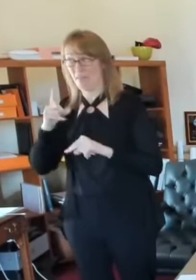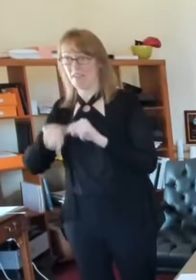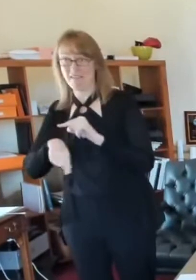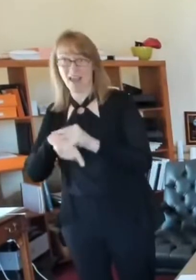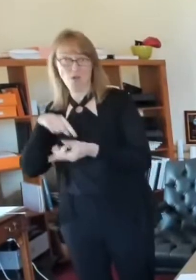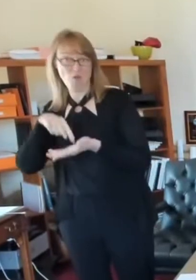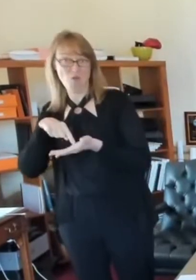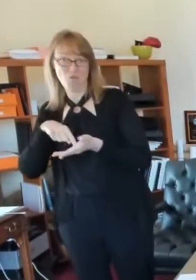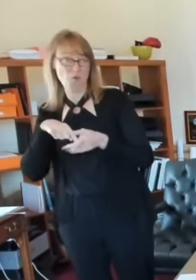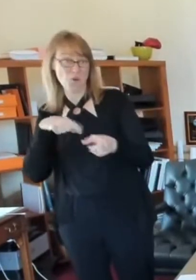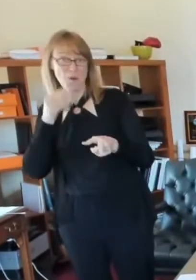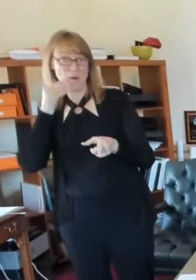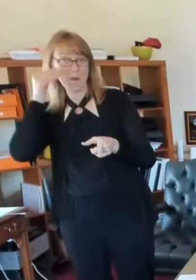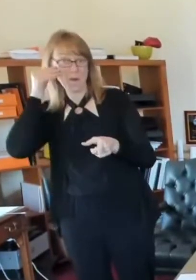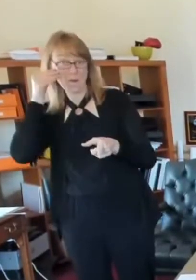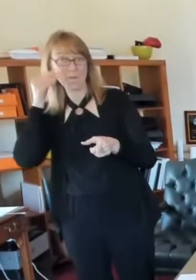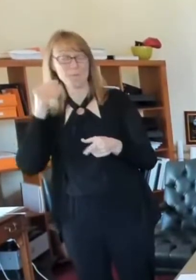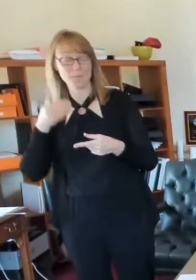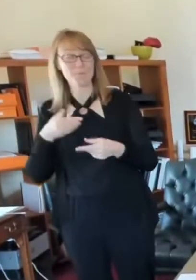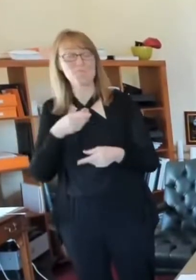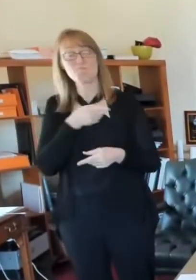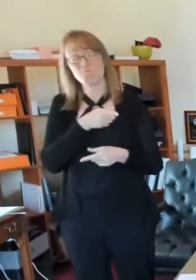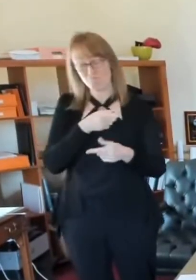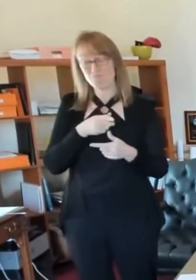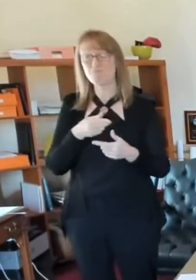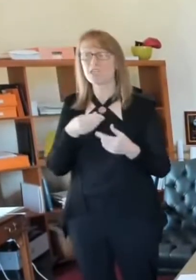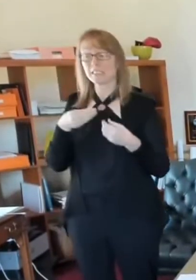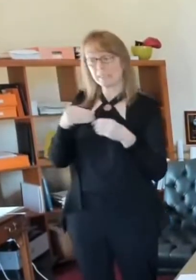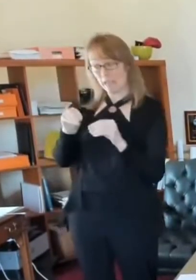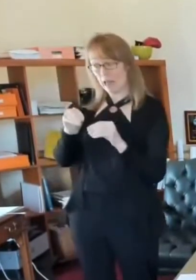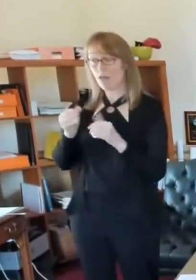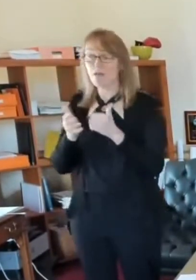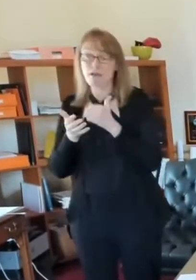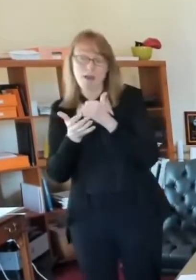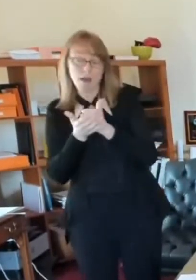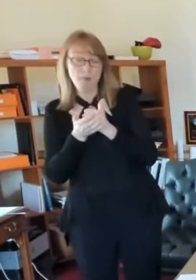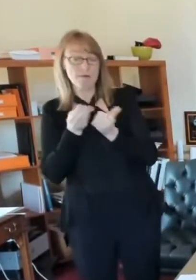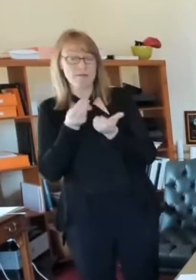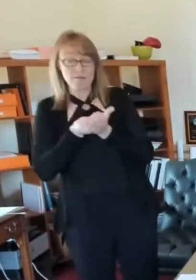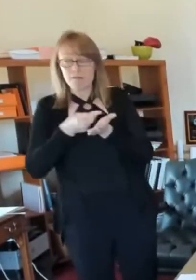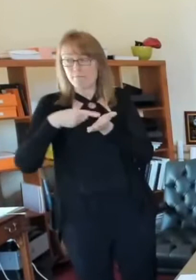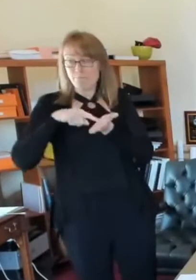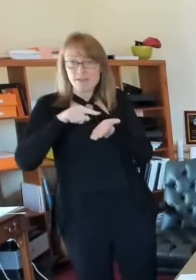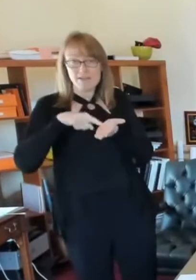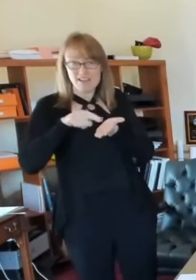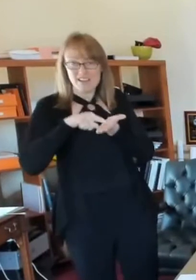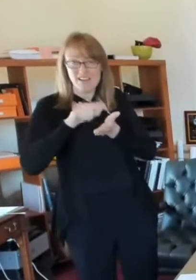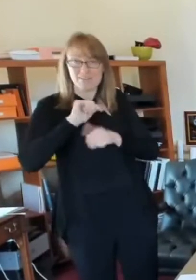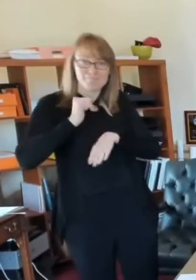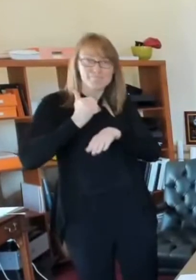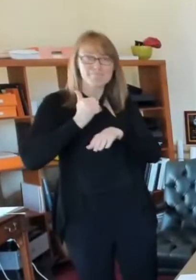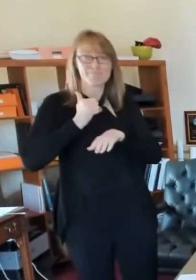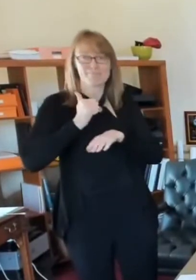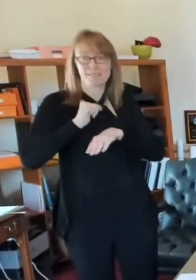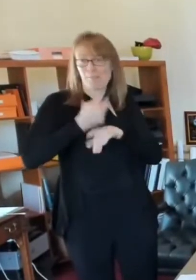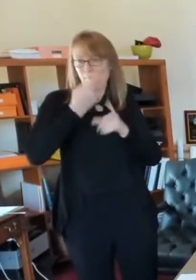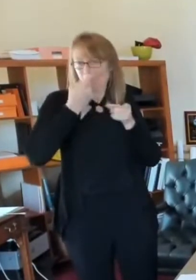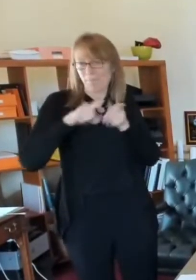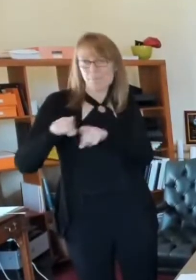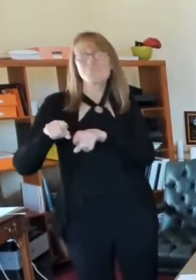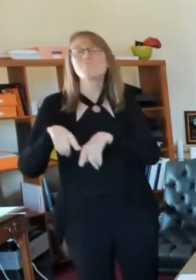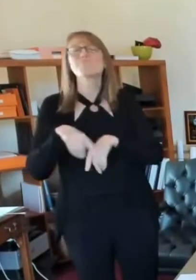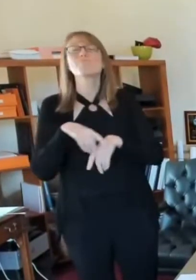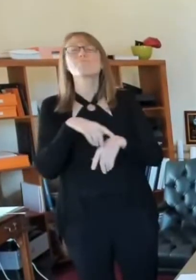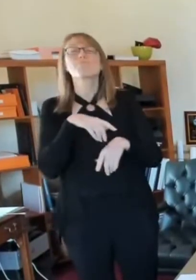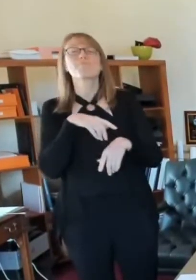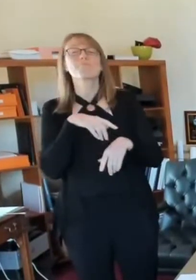home, and helping with the financing and helping with the furnishing, and really just trying to help stabilize folks